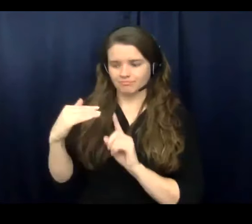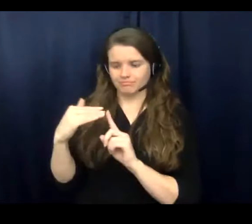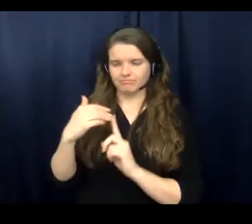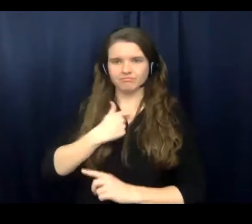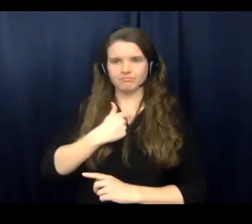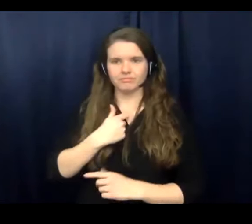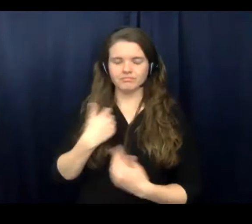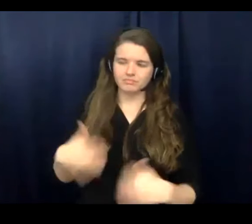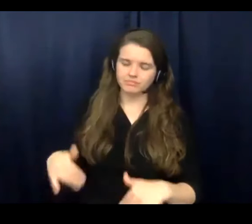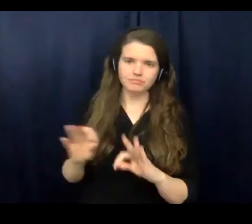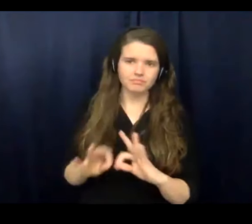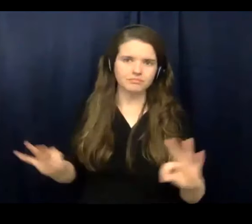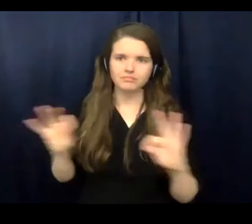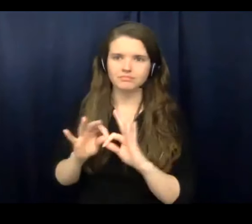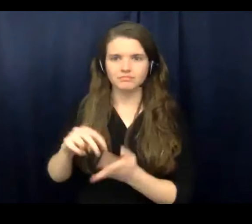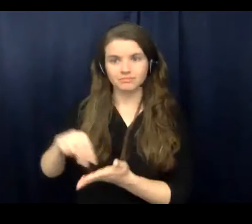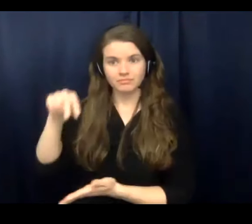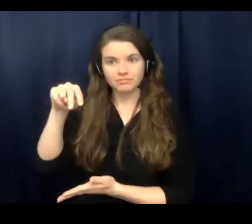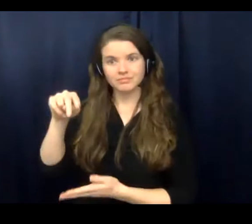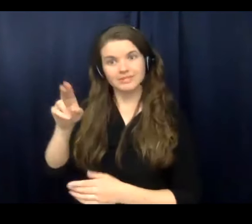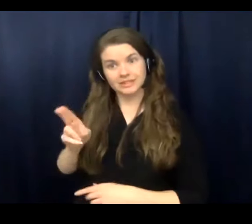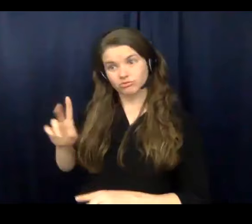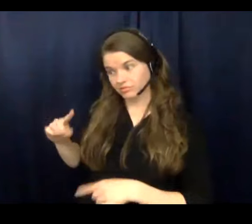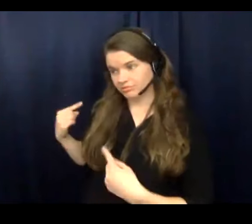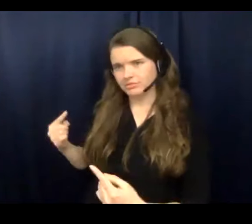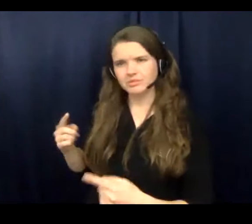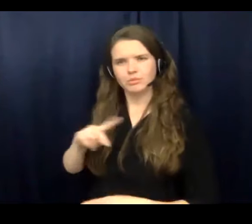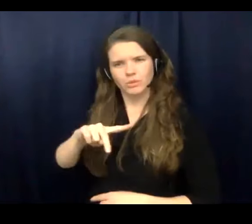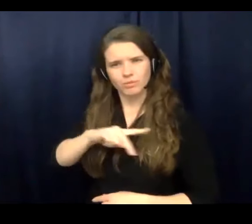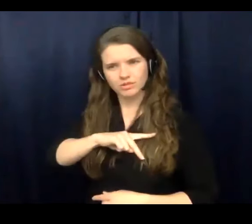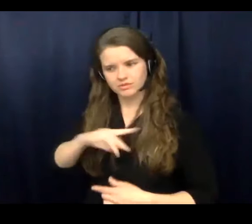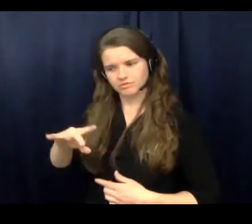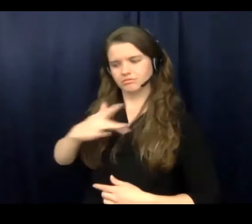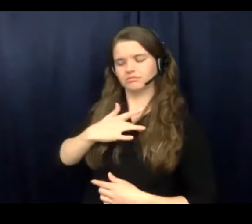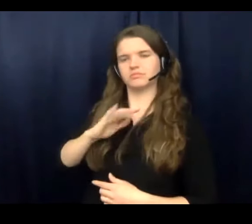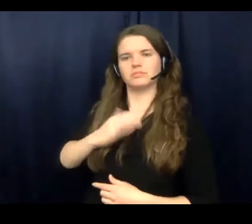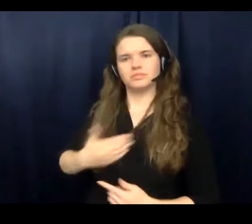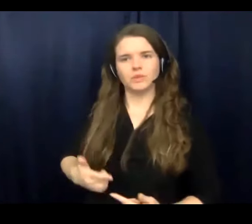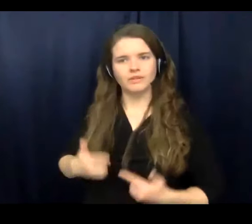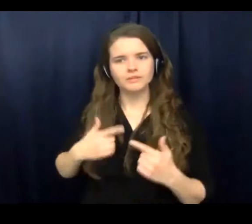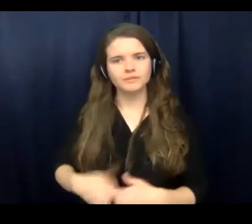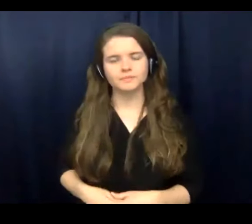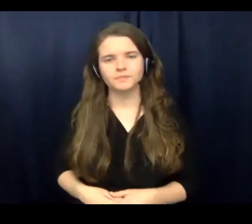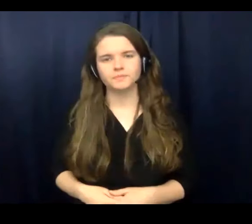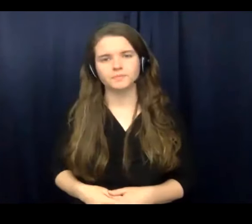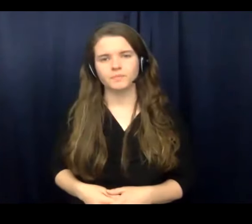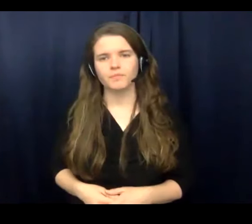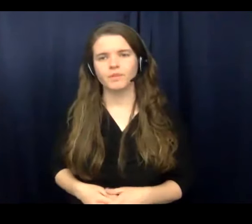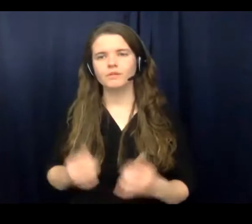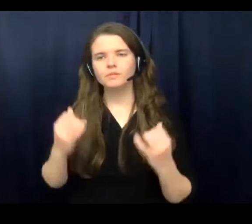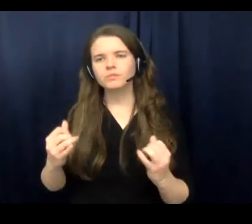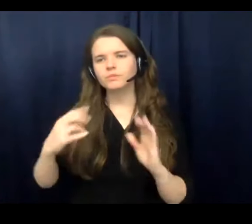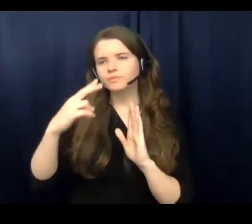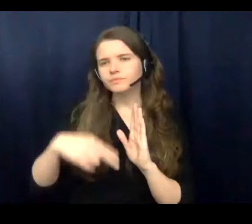resurrection is, not just in history, but personally in our lives. And so let's read a couple of passages of